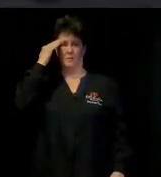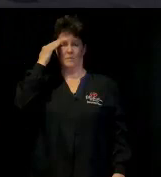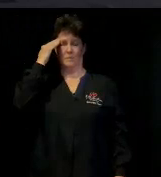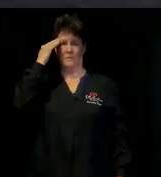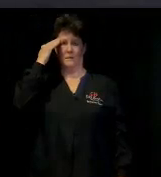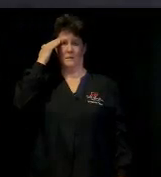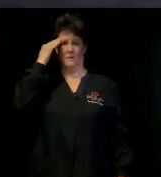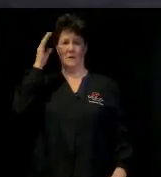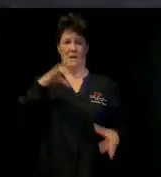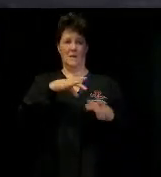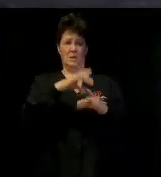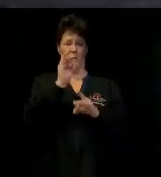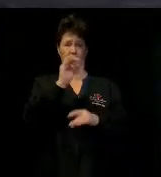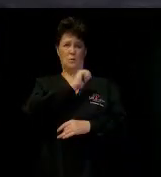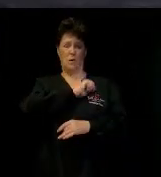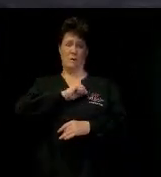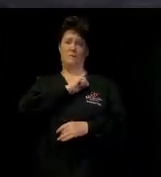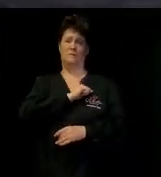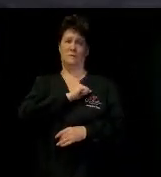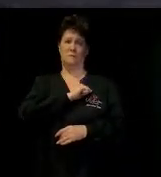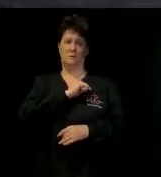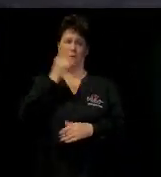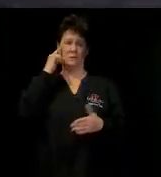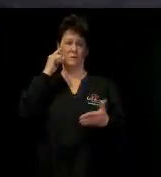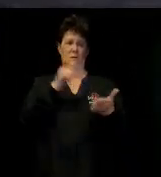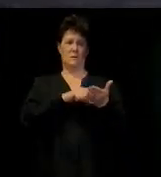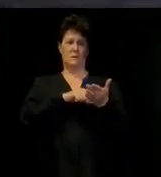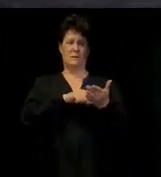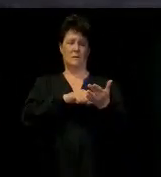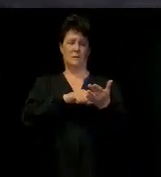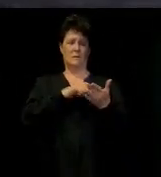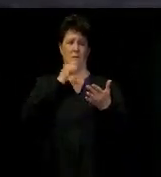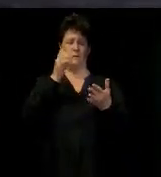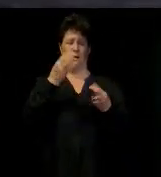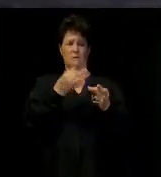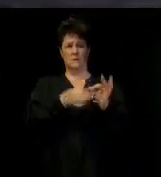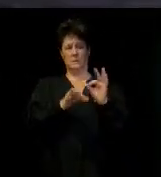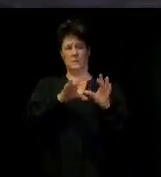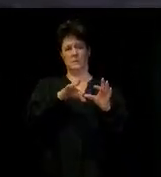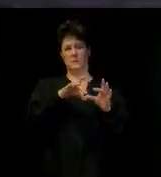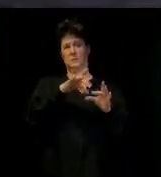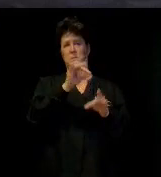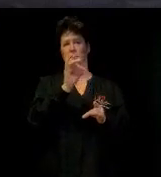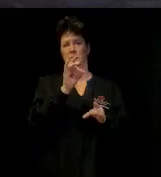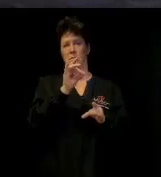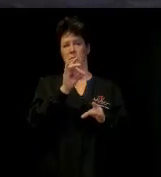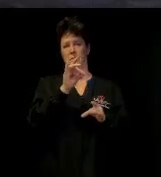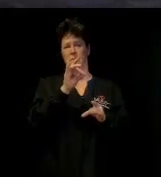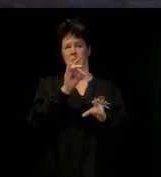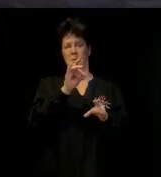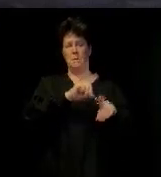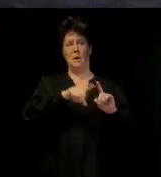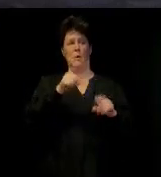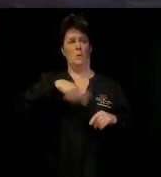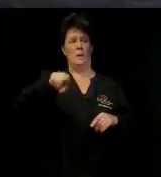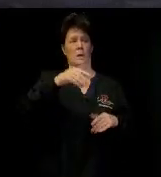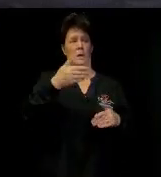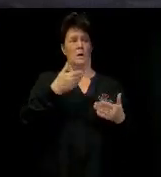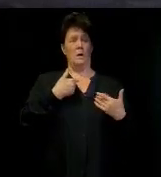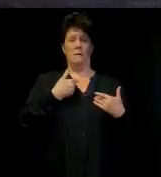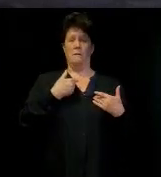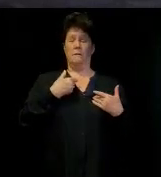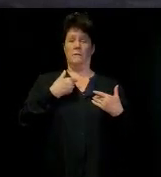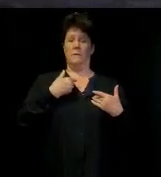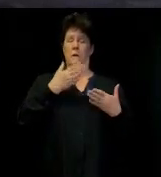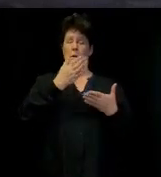mental, spiritual attitude. So notice, it's not just spiritual. There's a mental side to this that we have our part to play. And you're like, Kyle, where